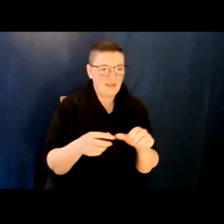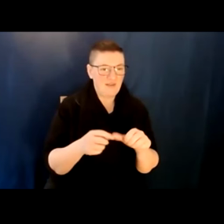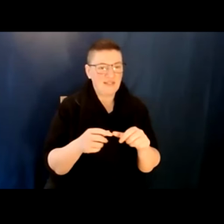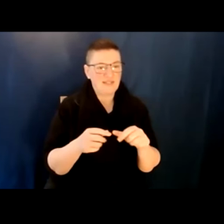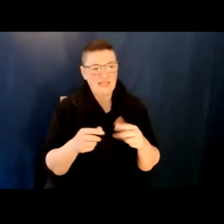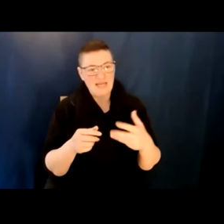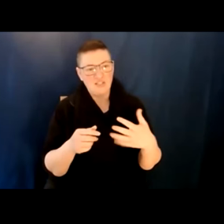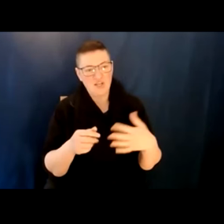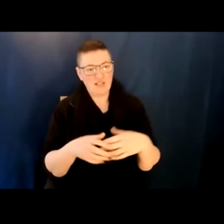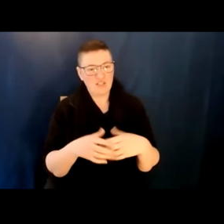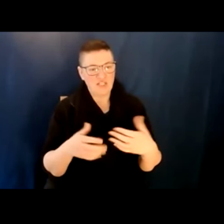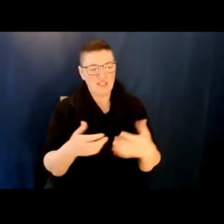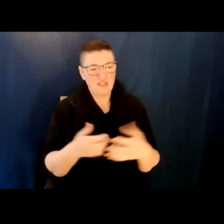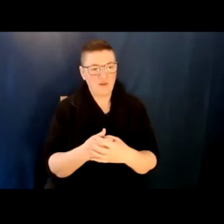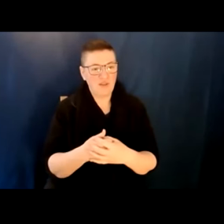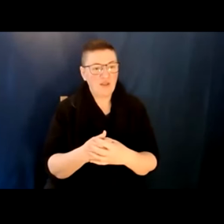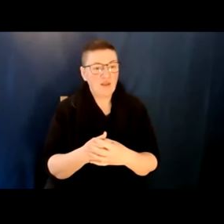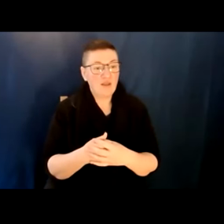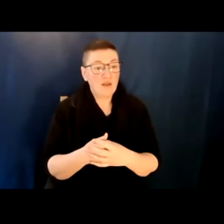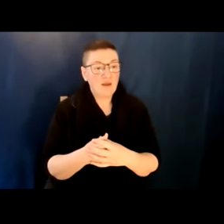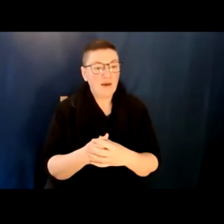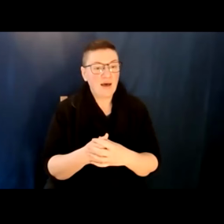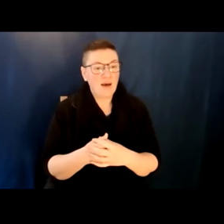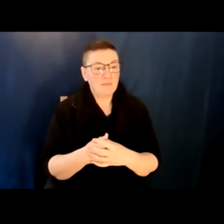concepts like events, states, actions, causes, changes, and so forth.